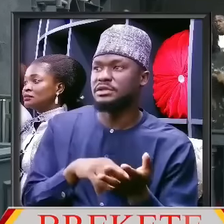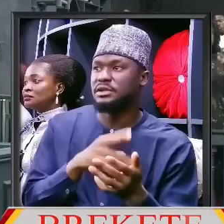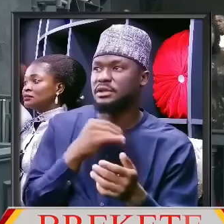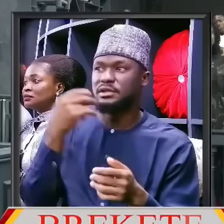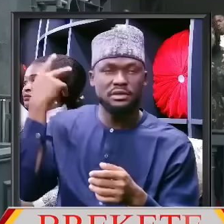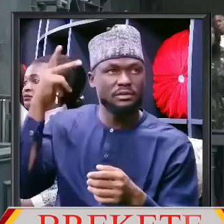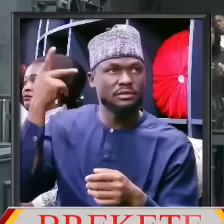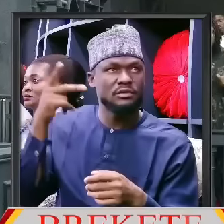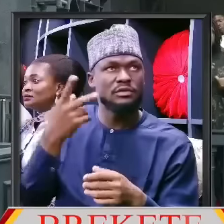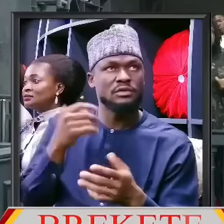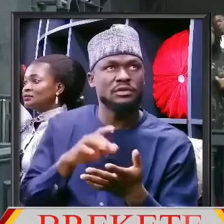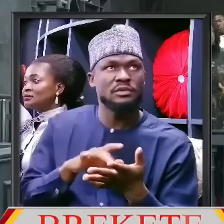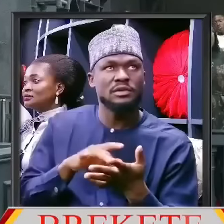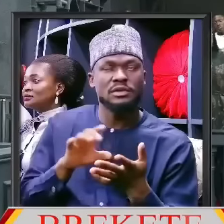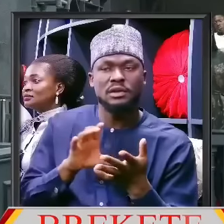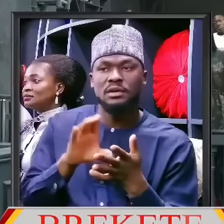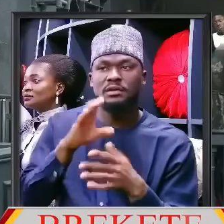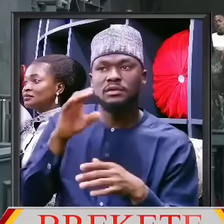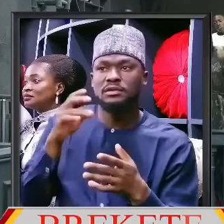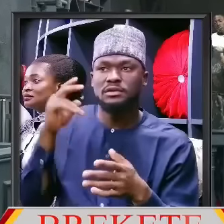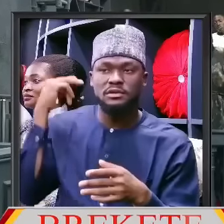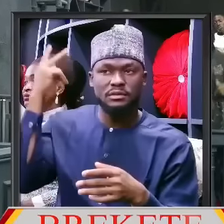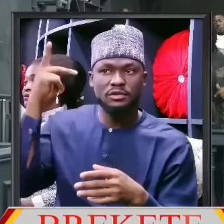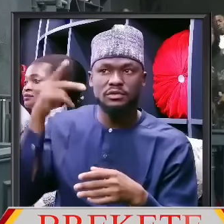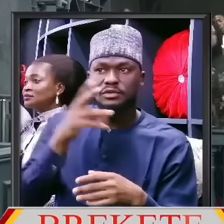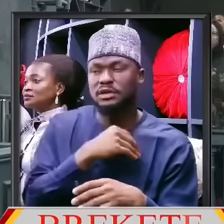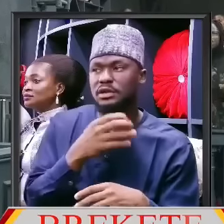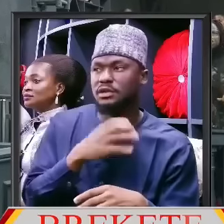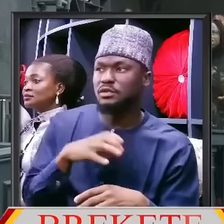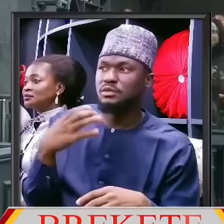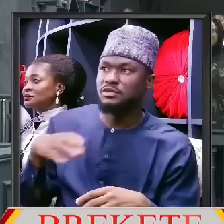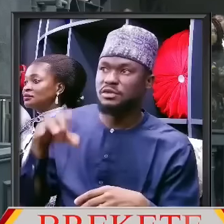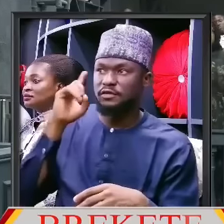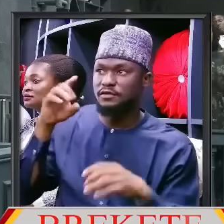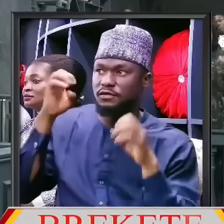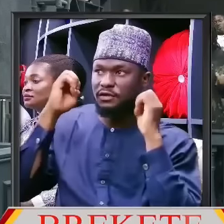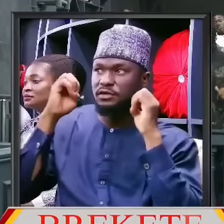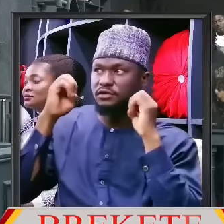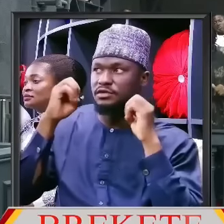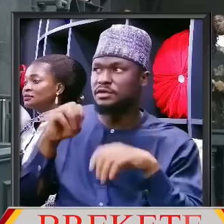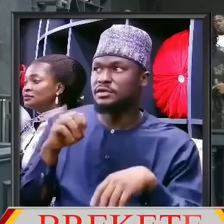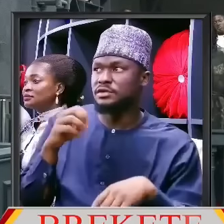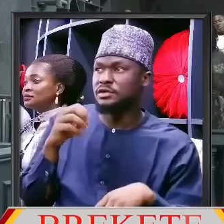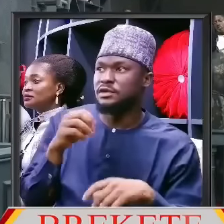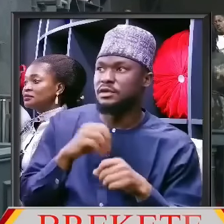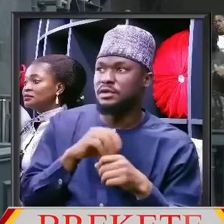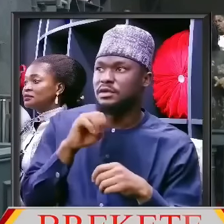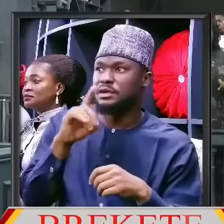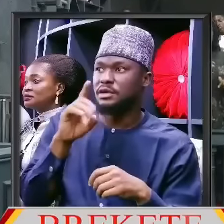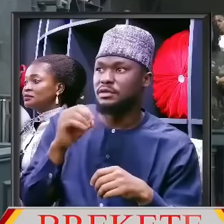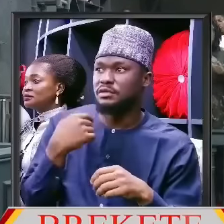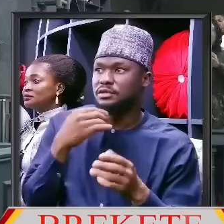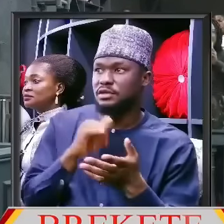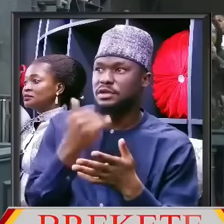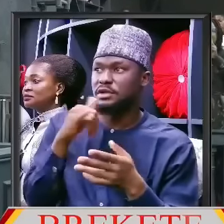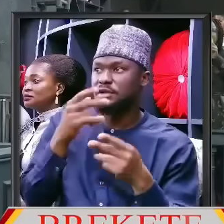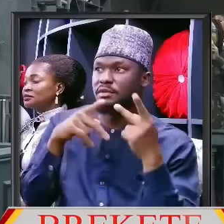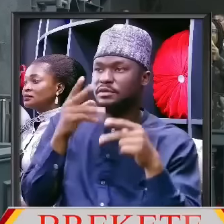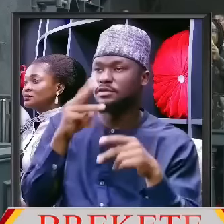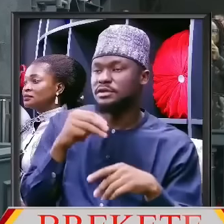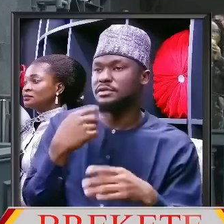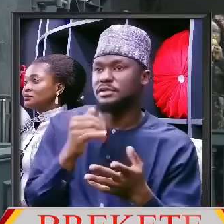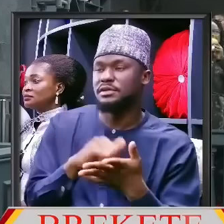provost, the medical college provost, and the commissioner for education for Edo State, Mr. Viawe, said they visit her.